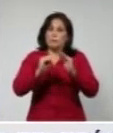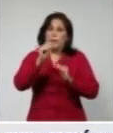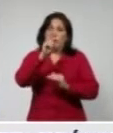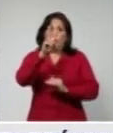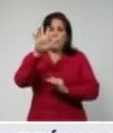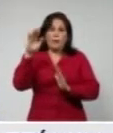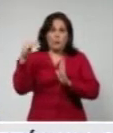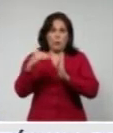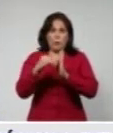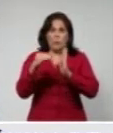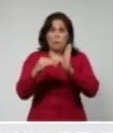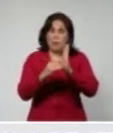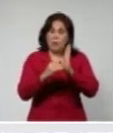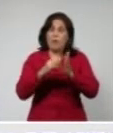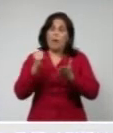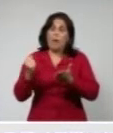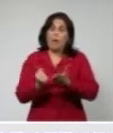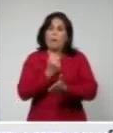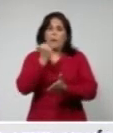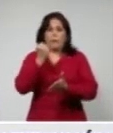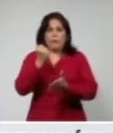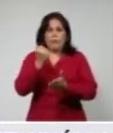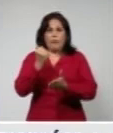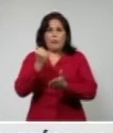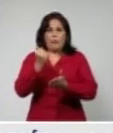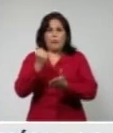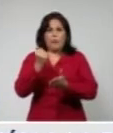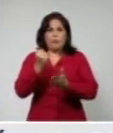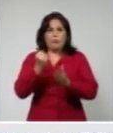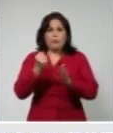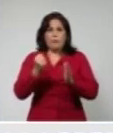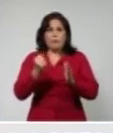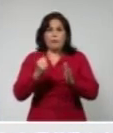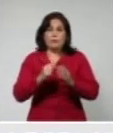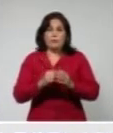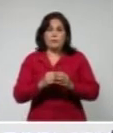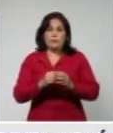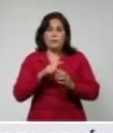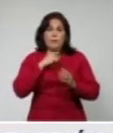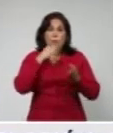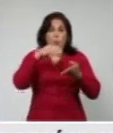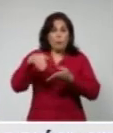23,673,902 confirmed cases since the start of the pandemic.